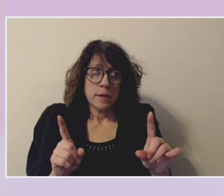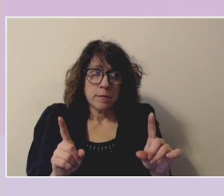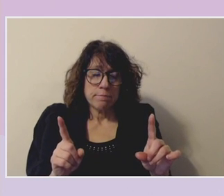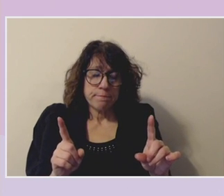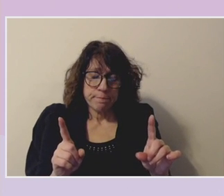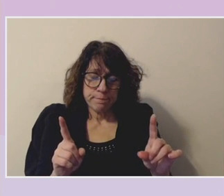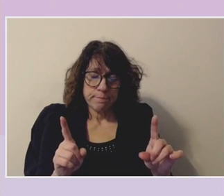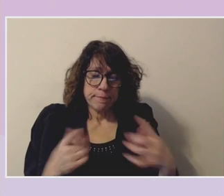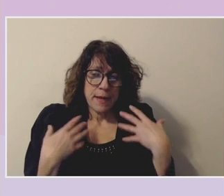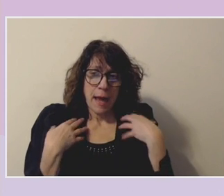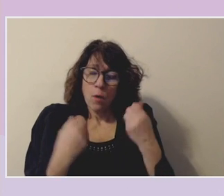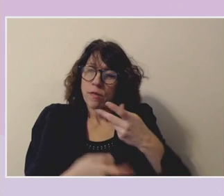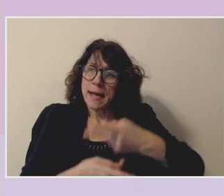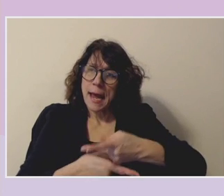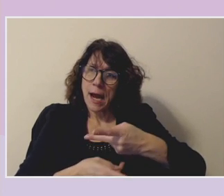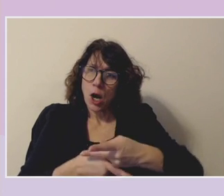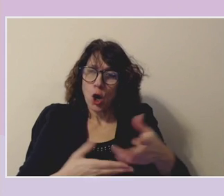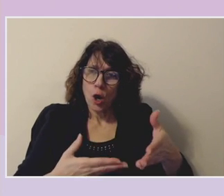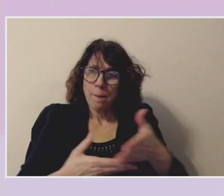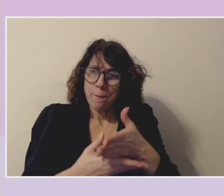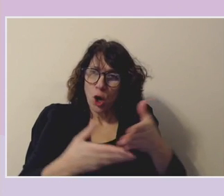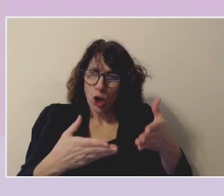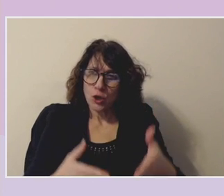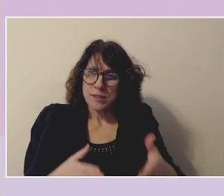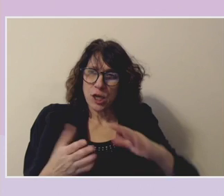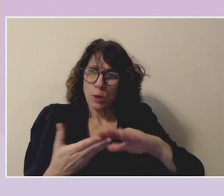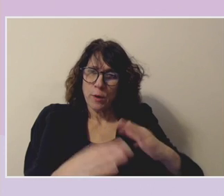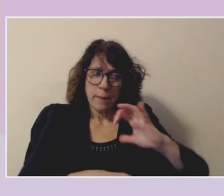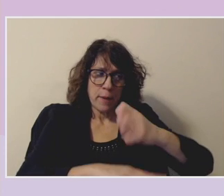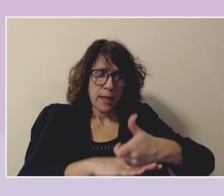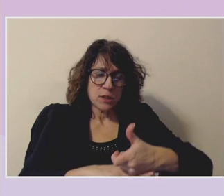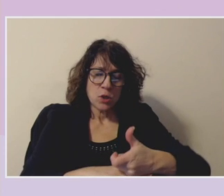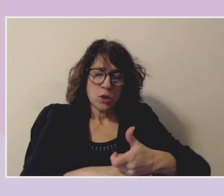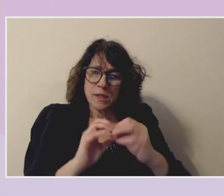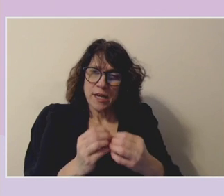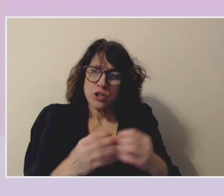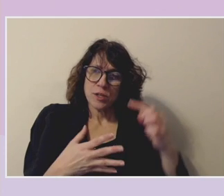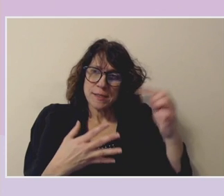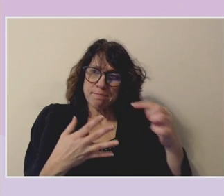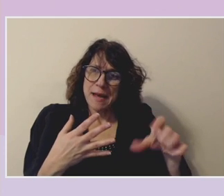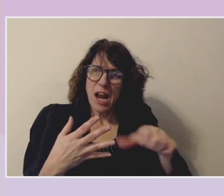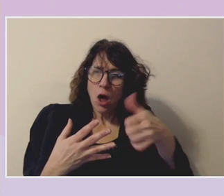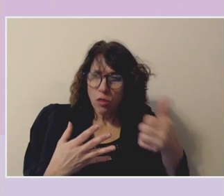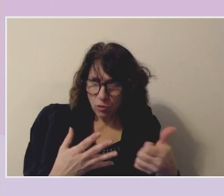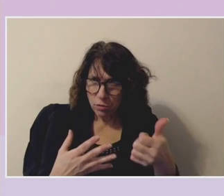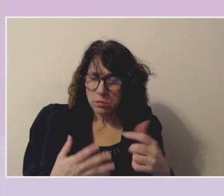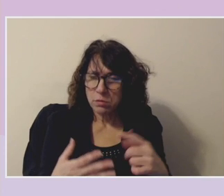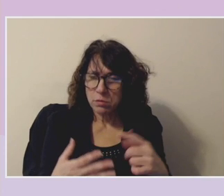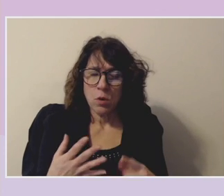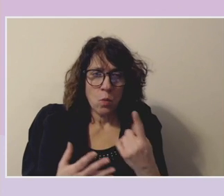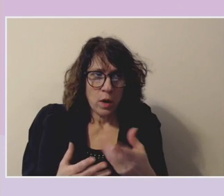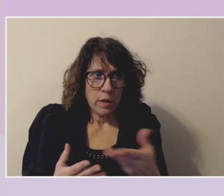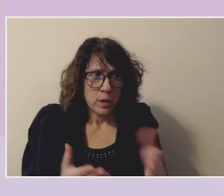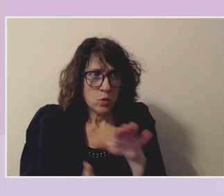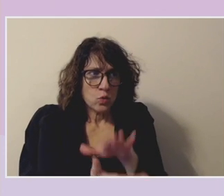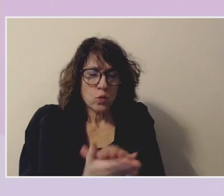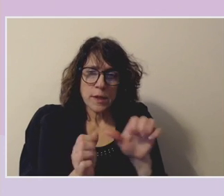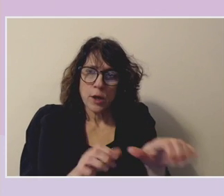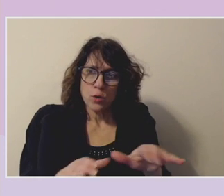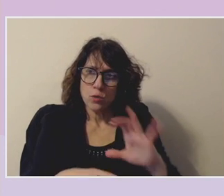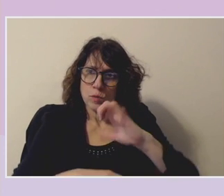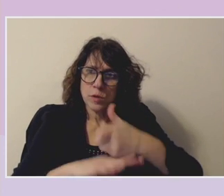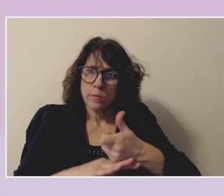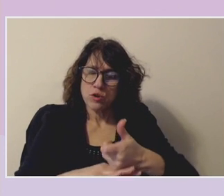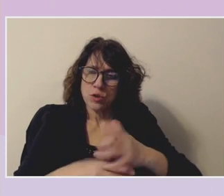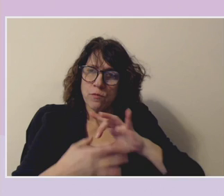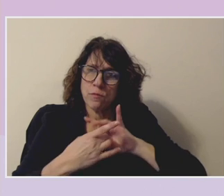with effective healthcare partners, but also community-based organizations and others. So one thing schools can do is start to build those relationships. Again, it's not